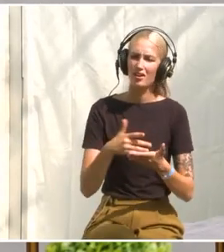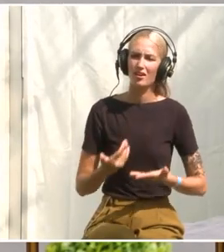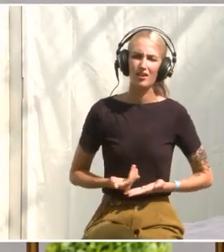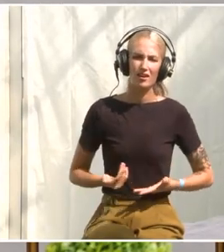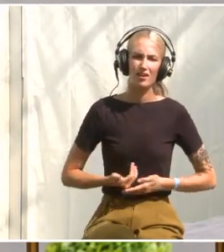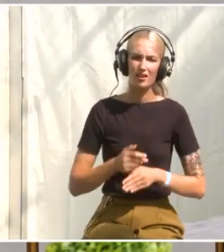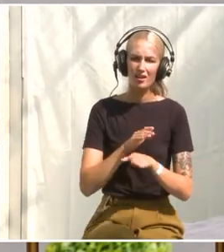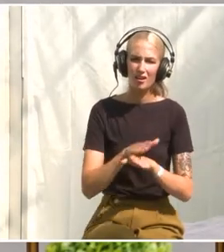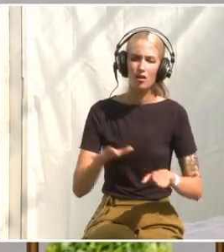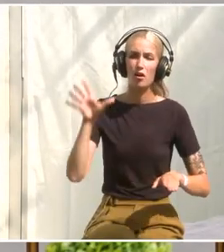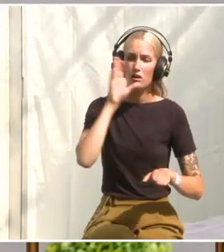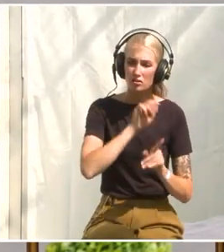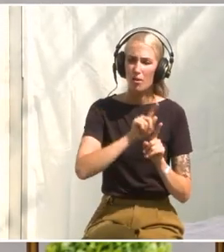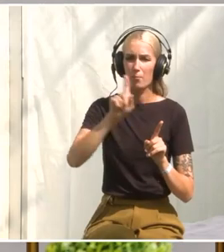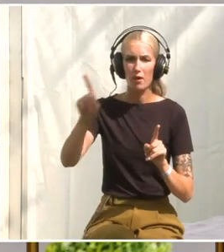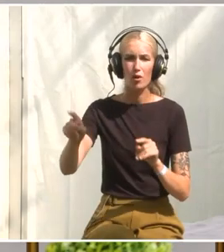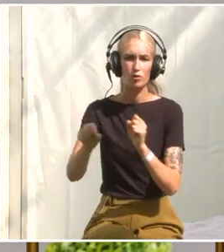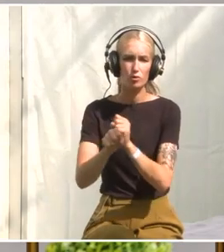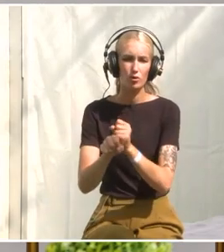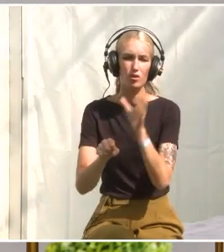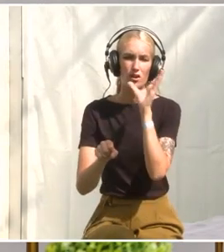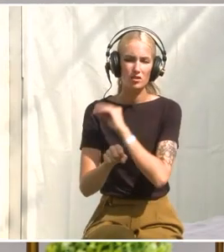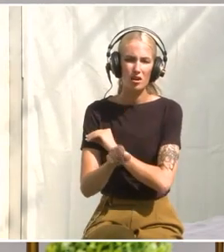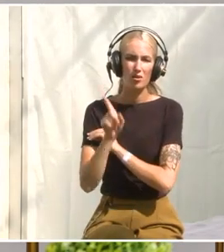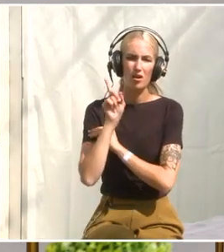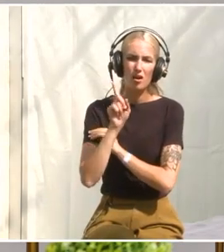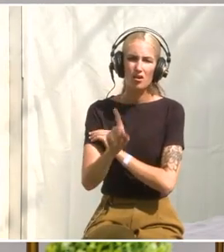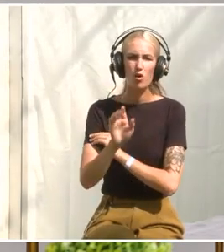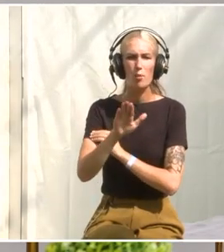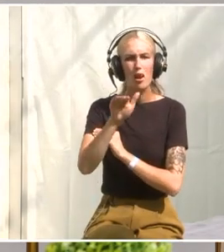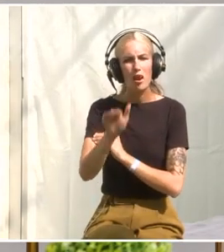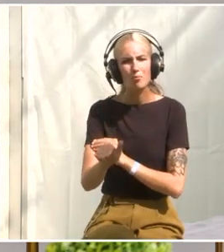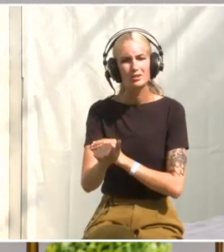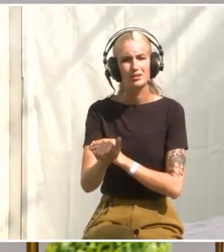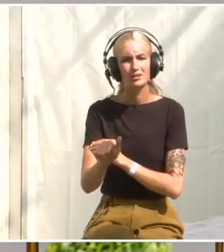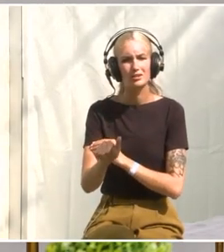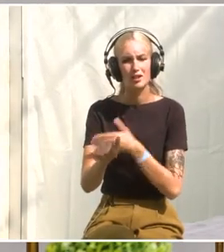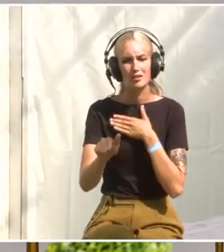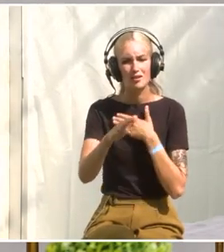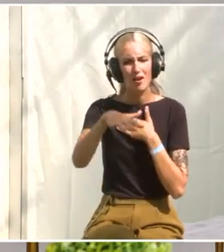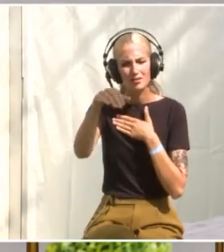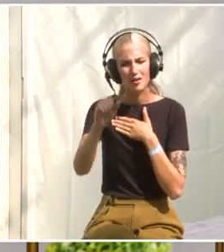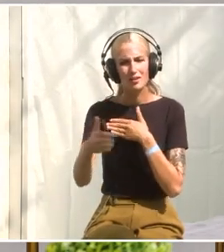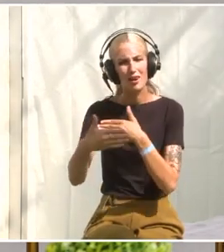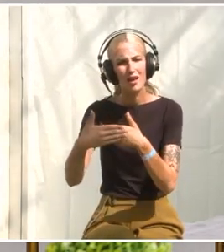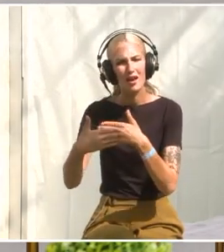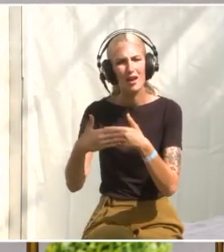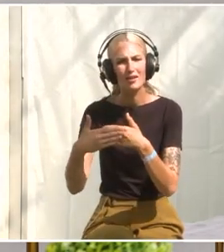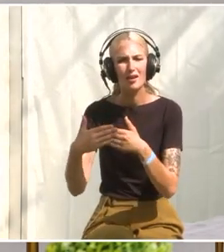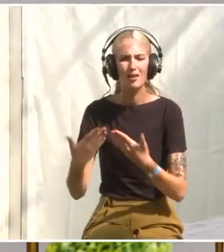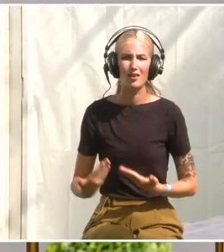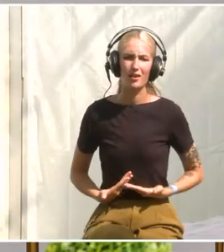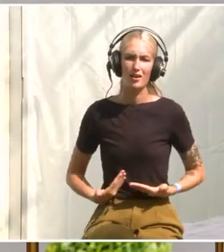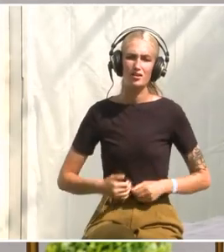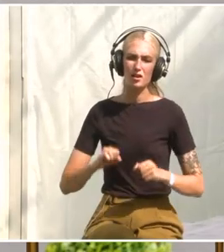the computer from far, but you want to bring your child close to the kindergarten, or you want to bring her the children